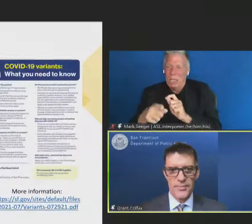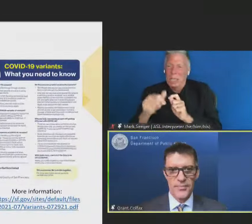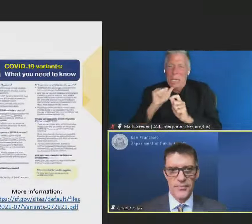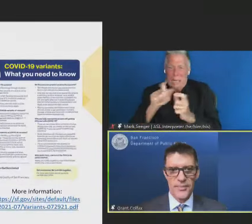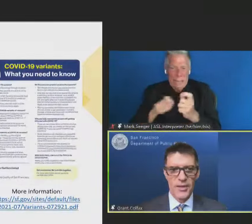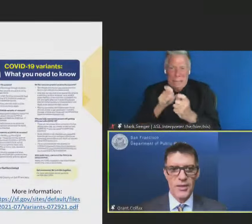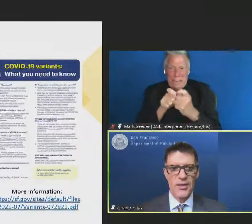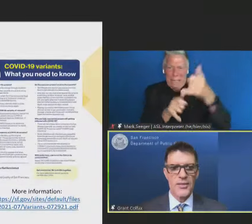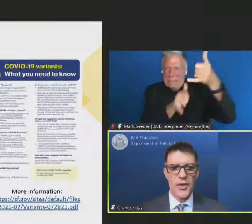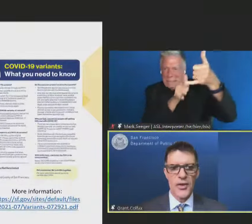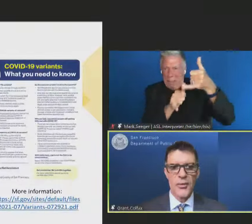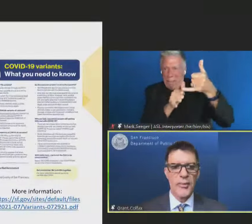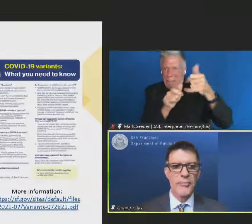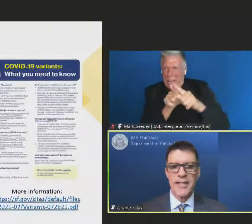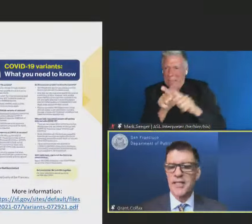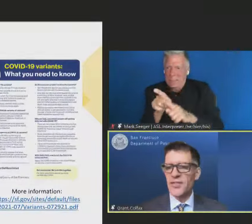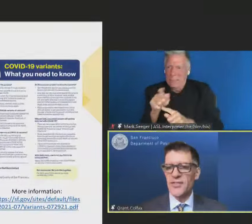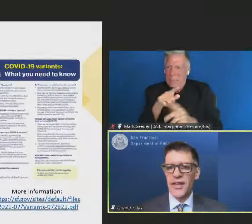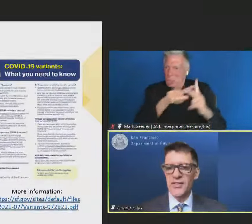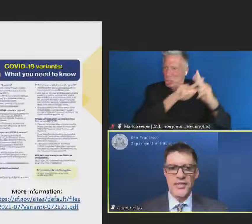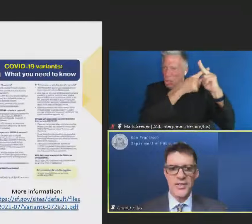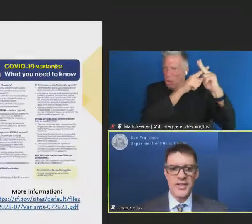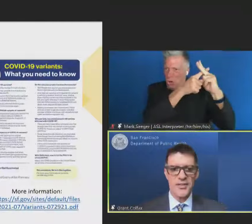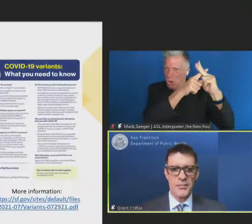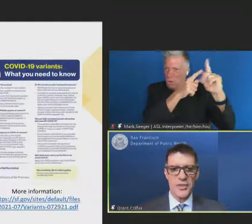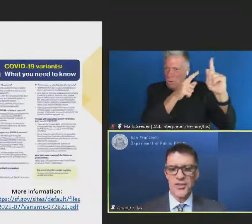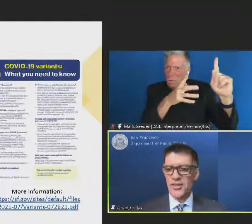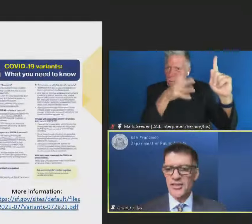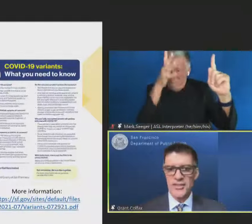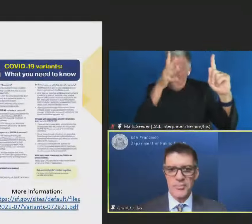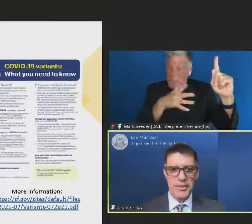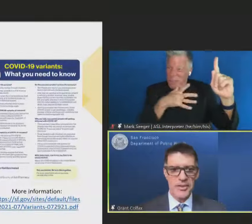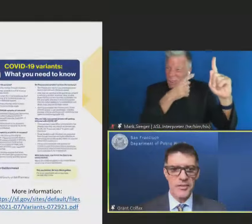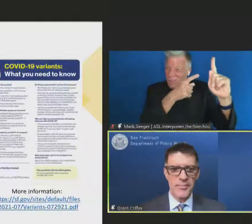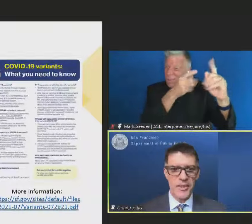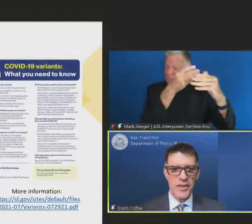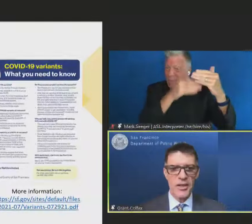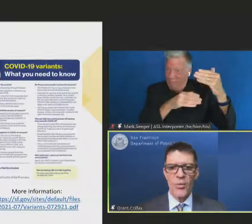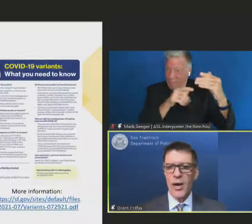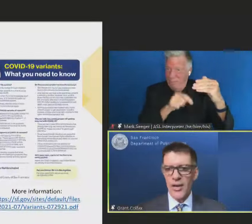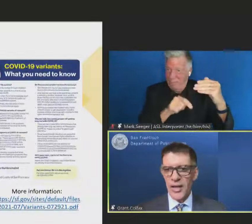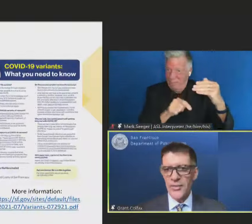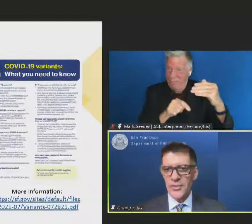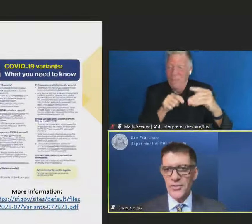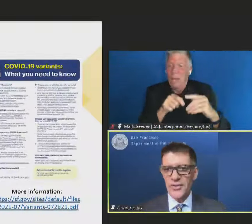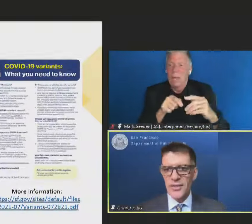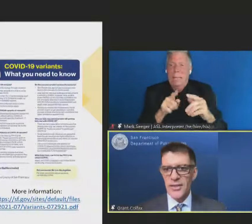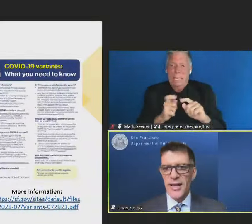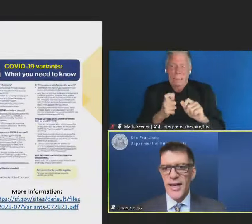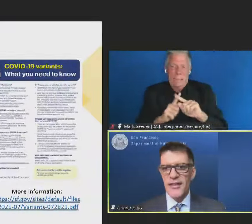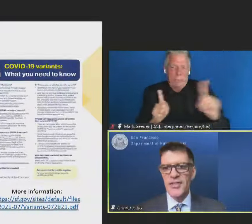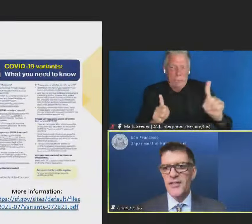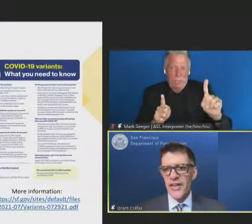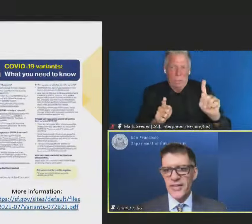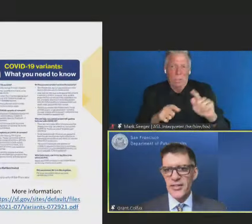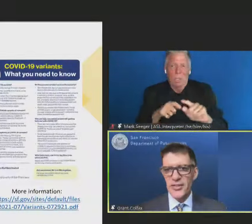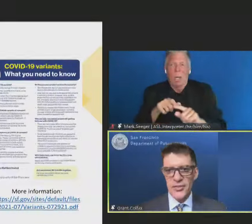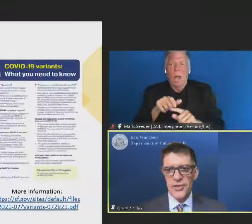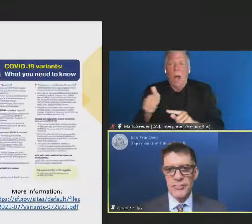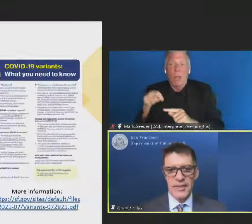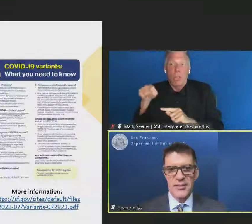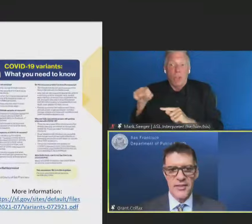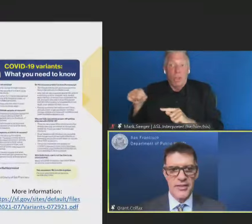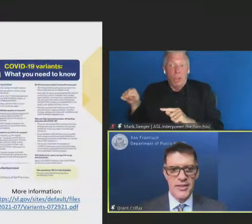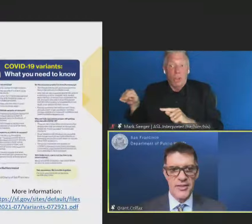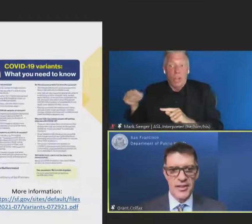virus. So many of these virus variants emerge and then disappear, while others have an advantage over